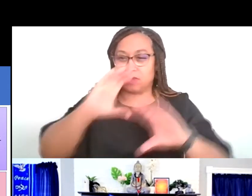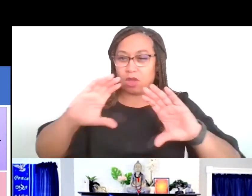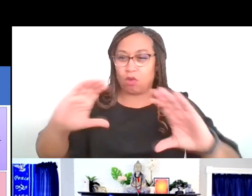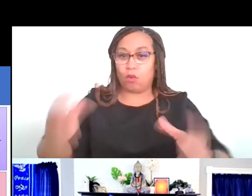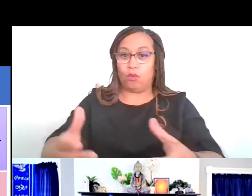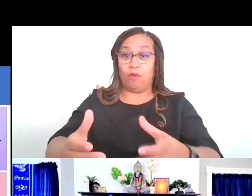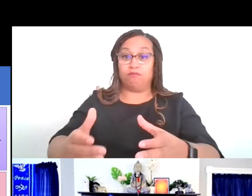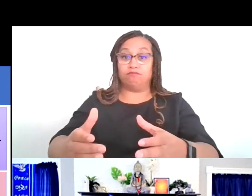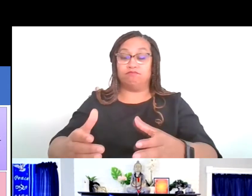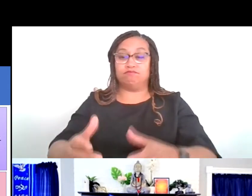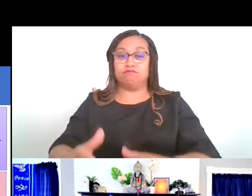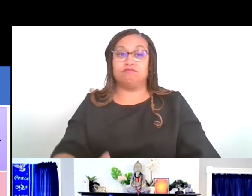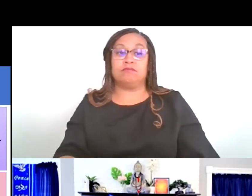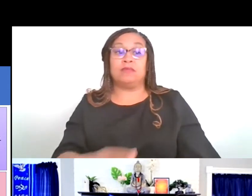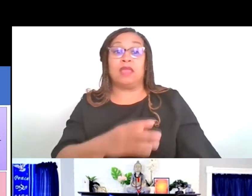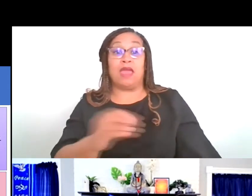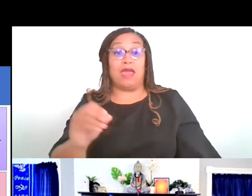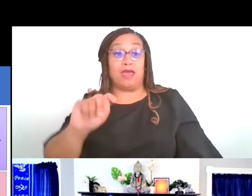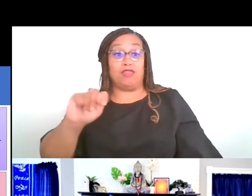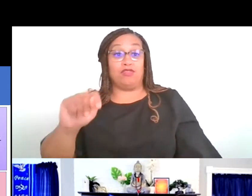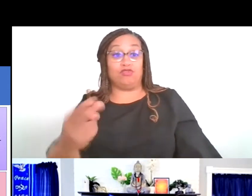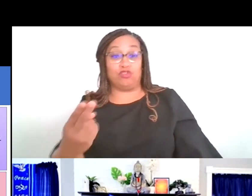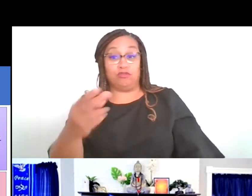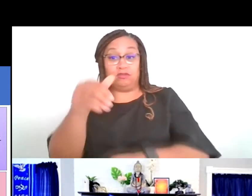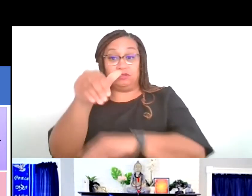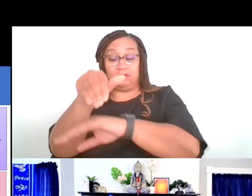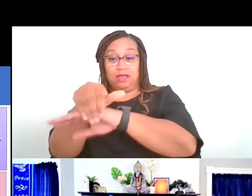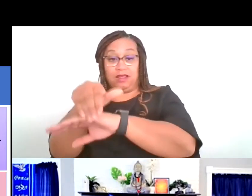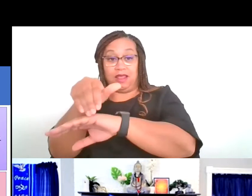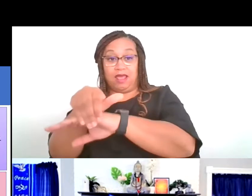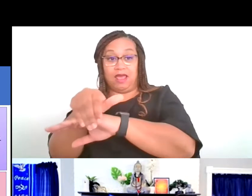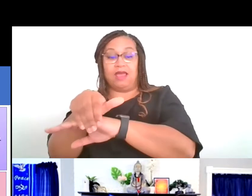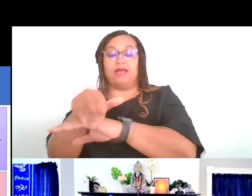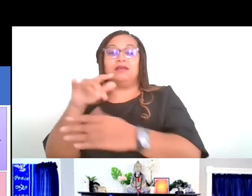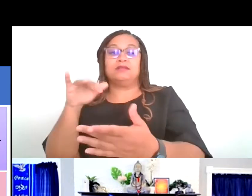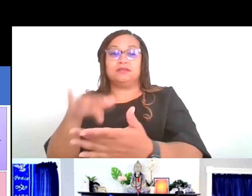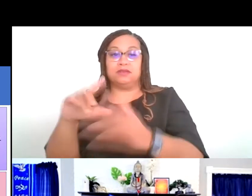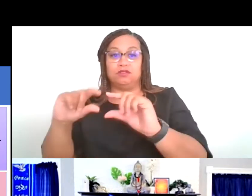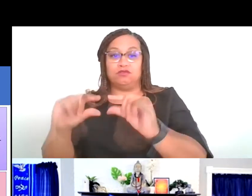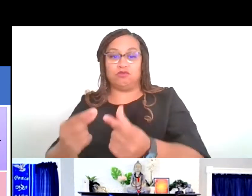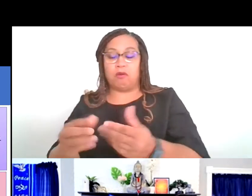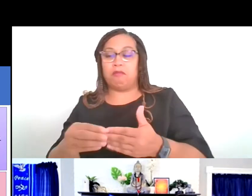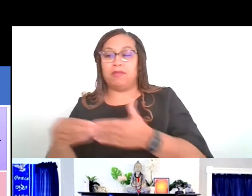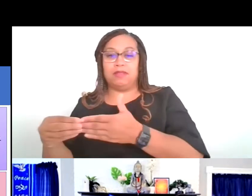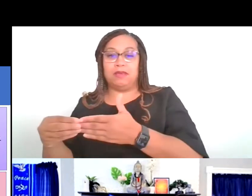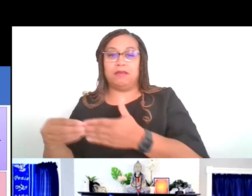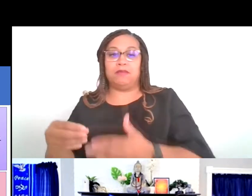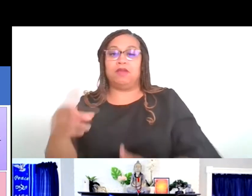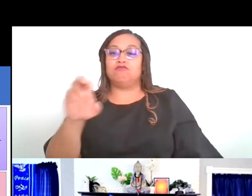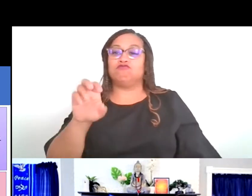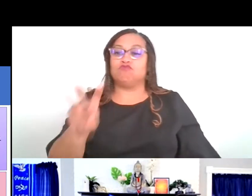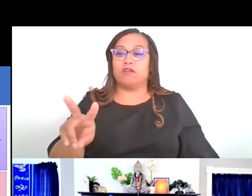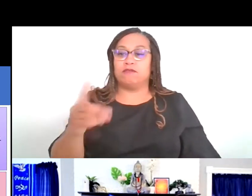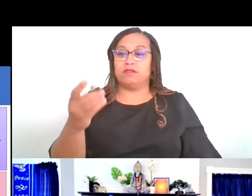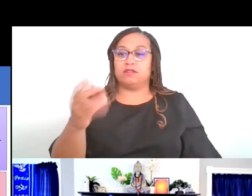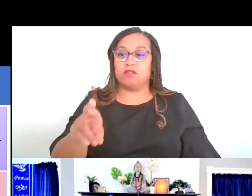the Thursday Night Study Group, facilitated by Reverend Dr.